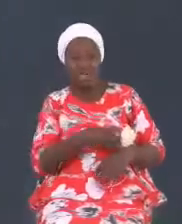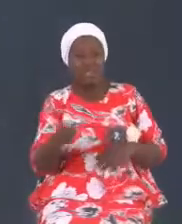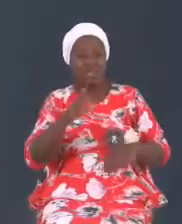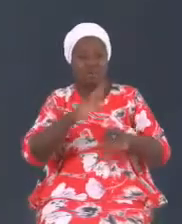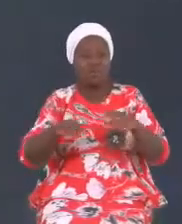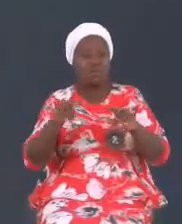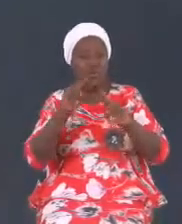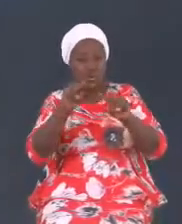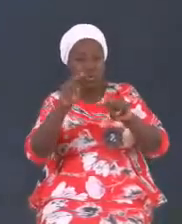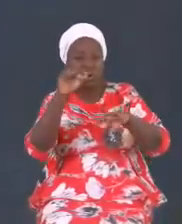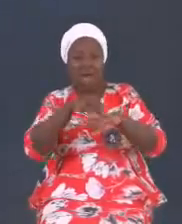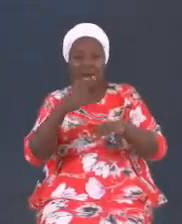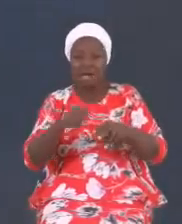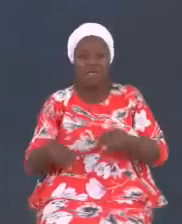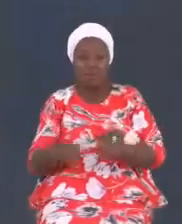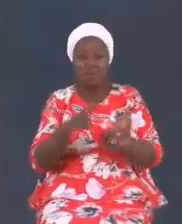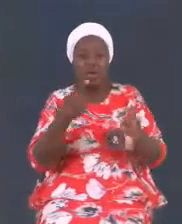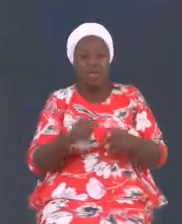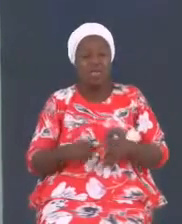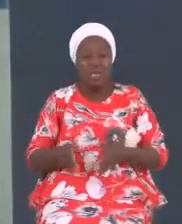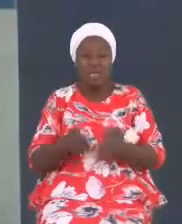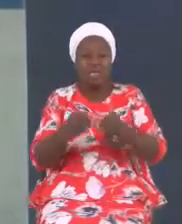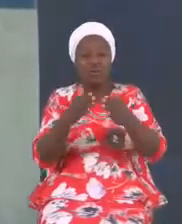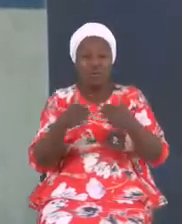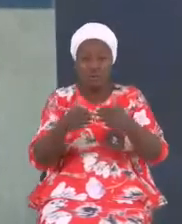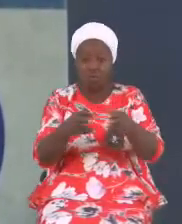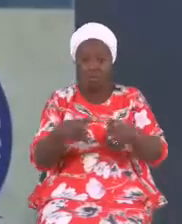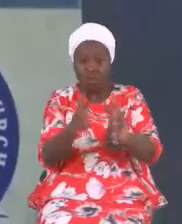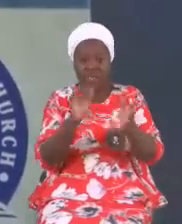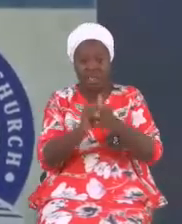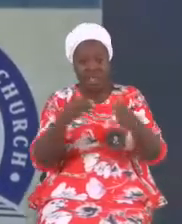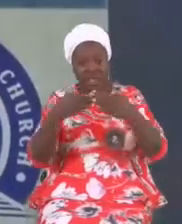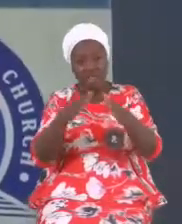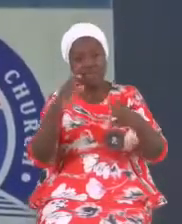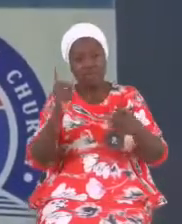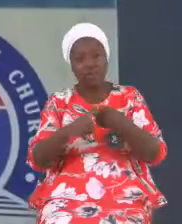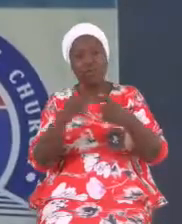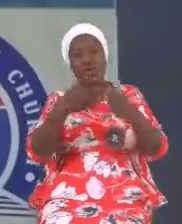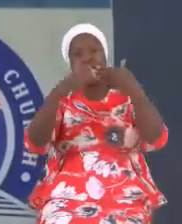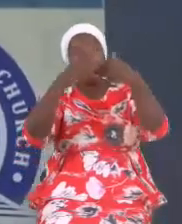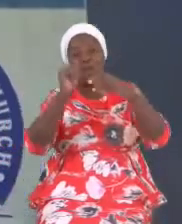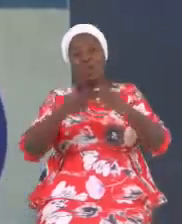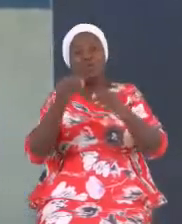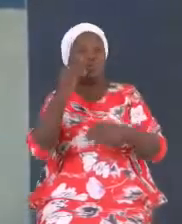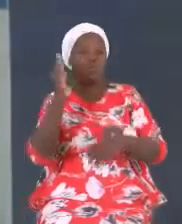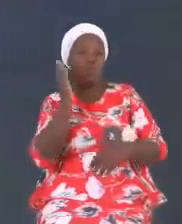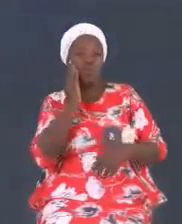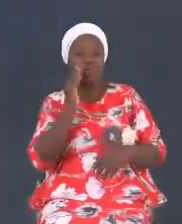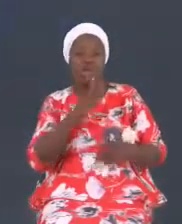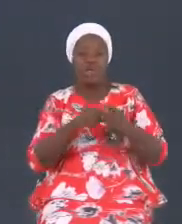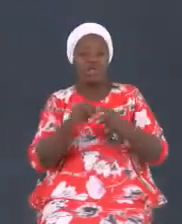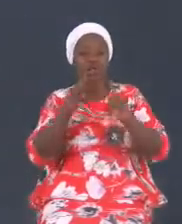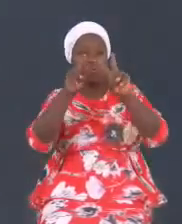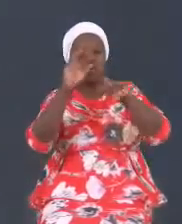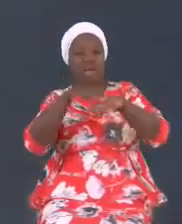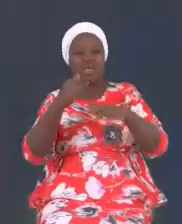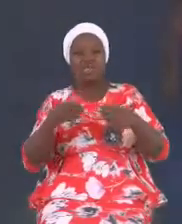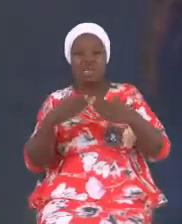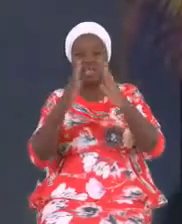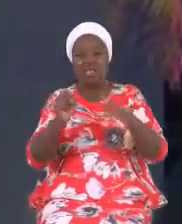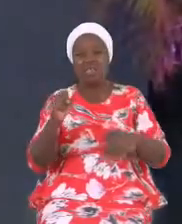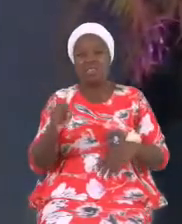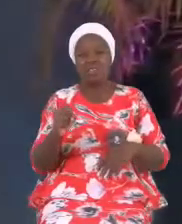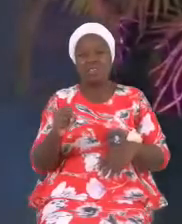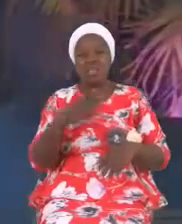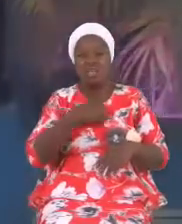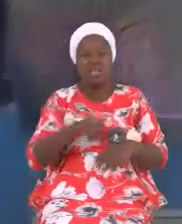the way, the direction that goes to the heavenly habitation. They look at the heroes, their